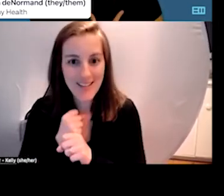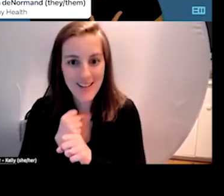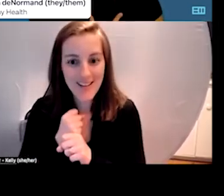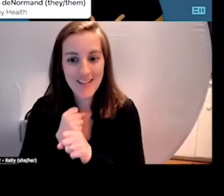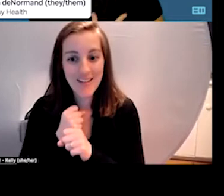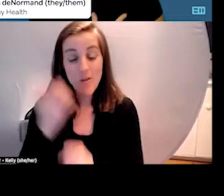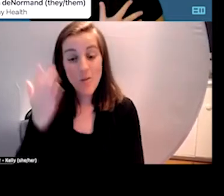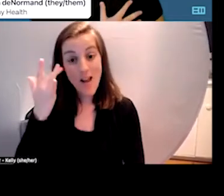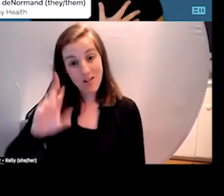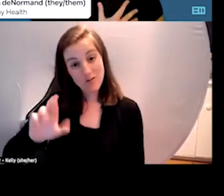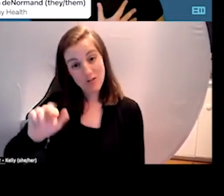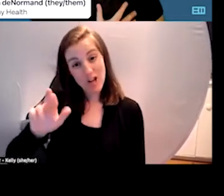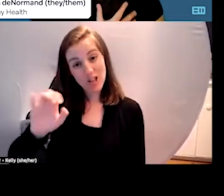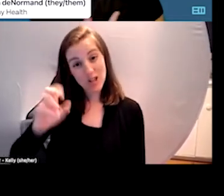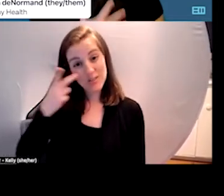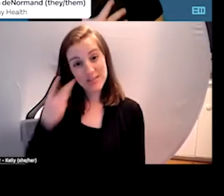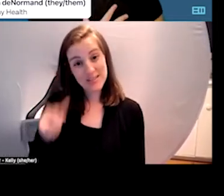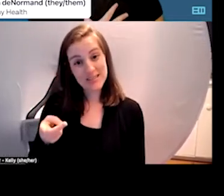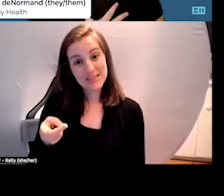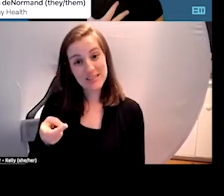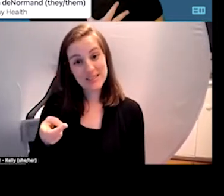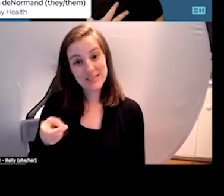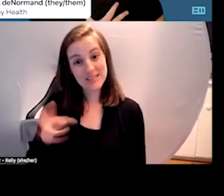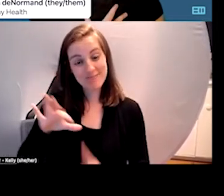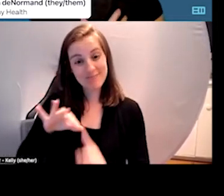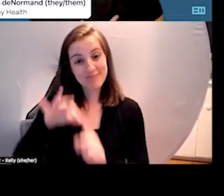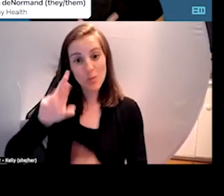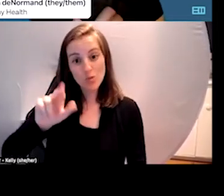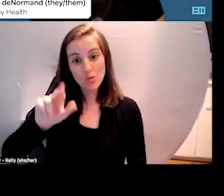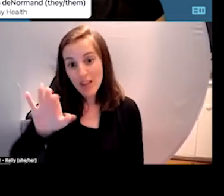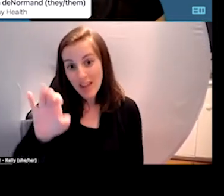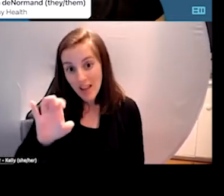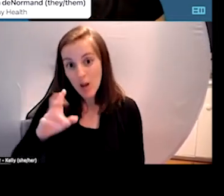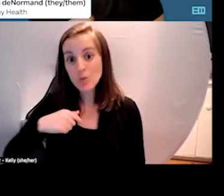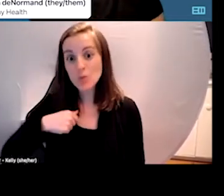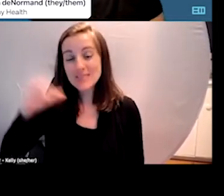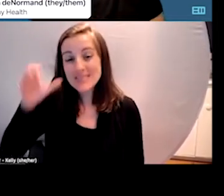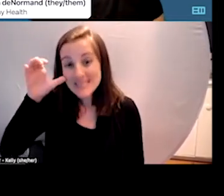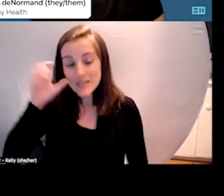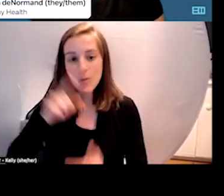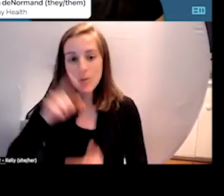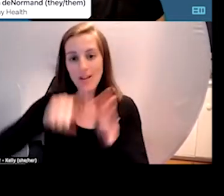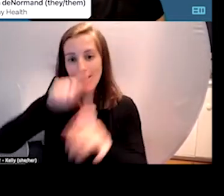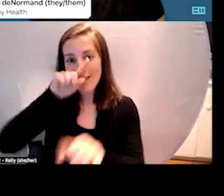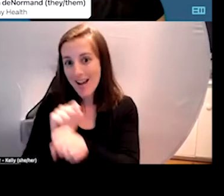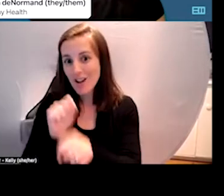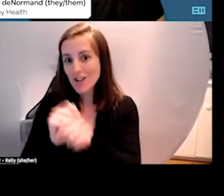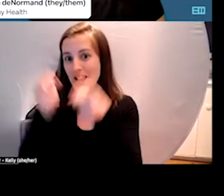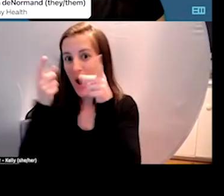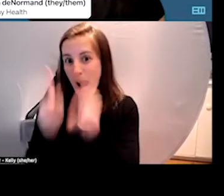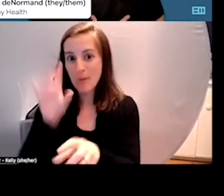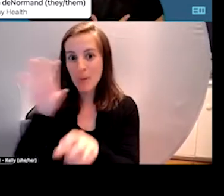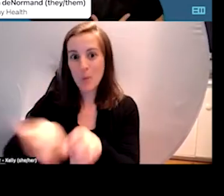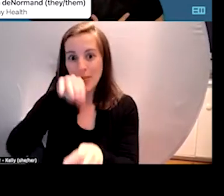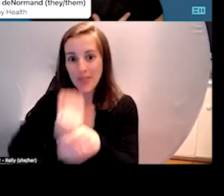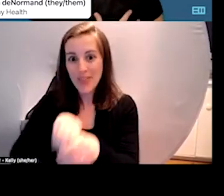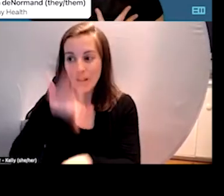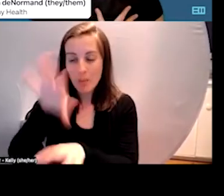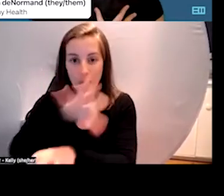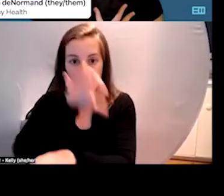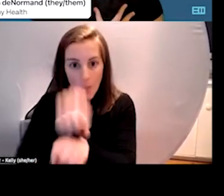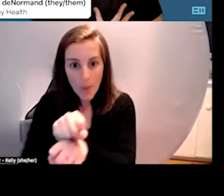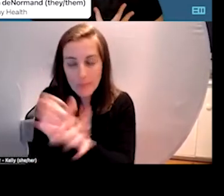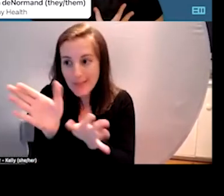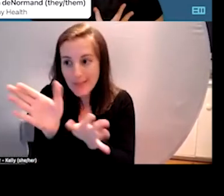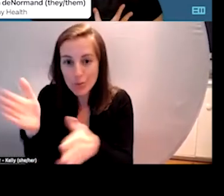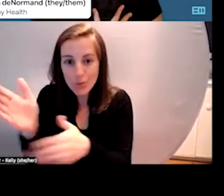do. It's really rare that we are actually hearing what's happening in those individual visits. And I can't try